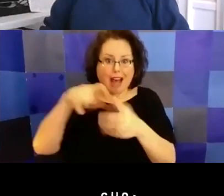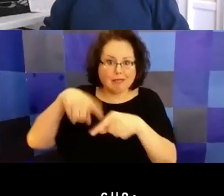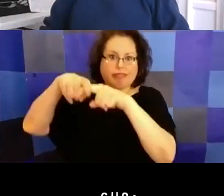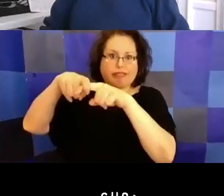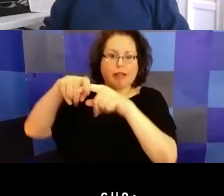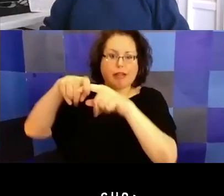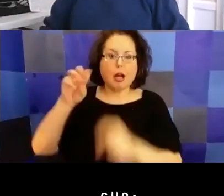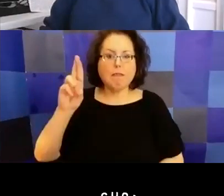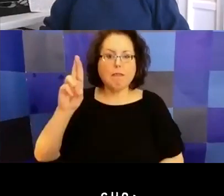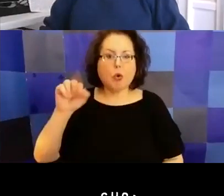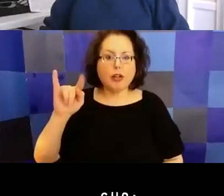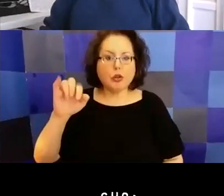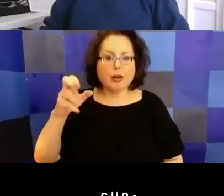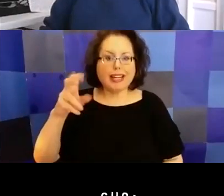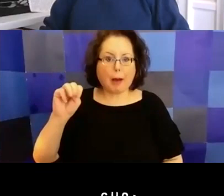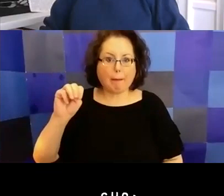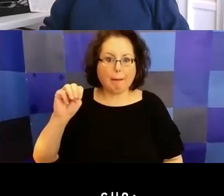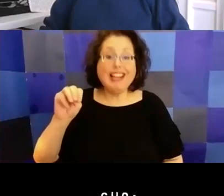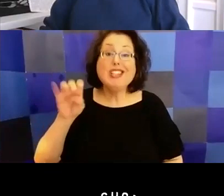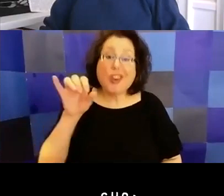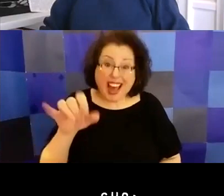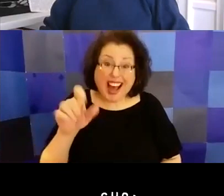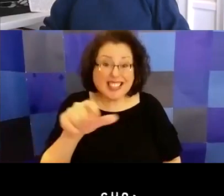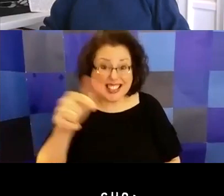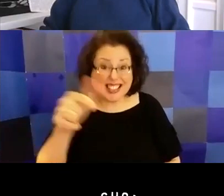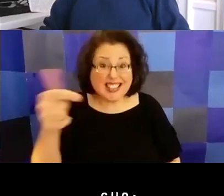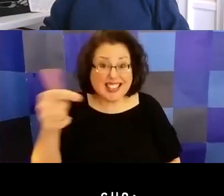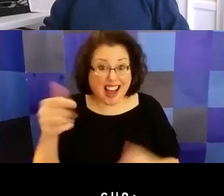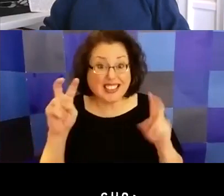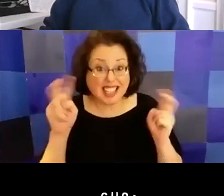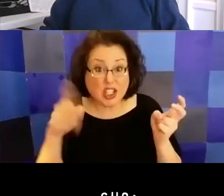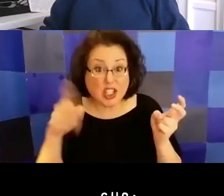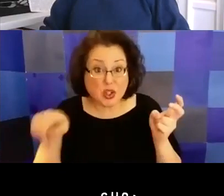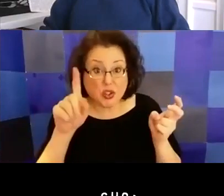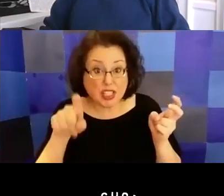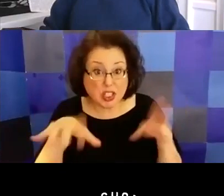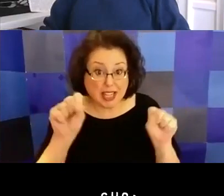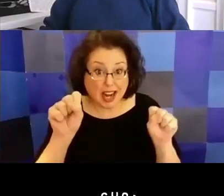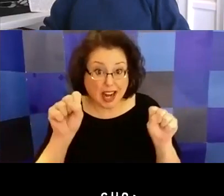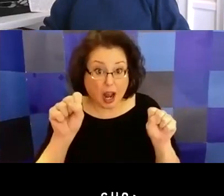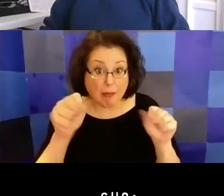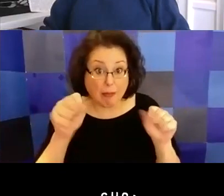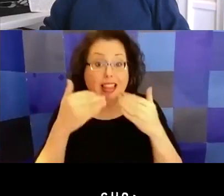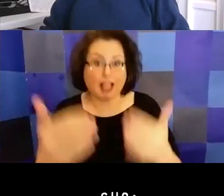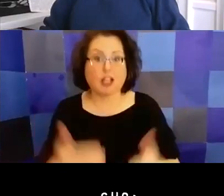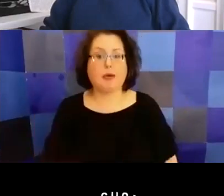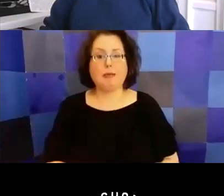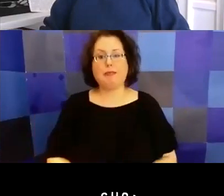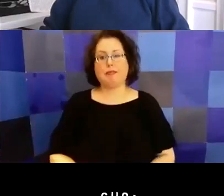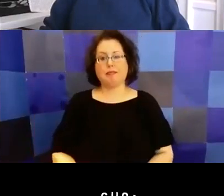you to take up that issue as expeditiously as possible. Thank you.